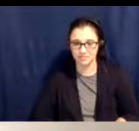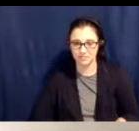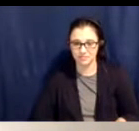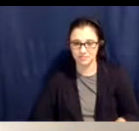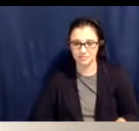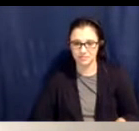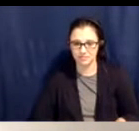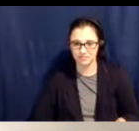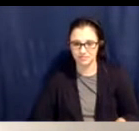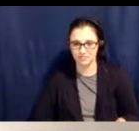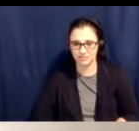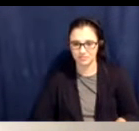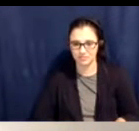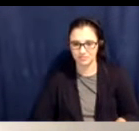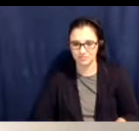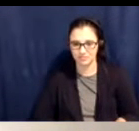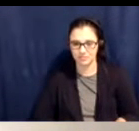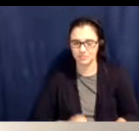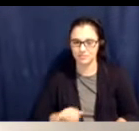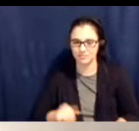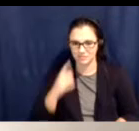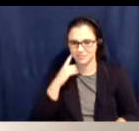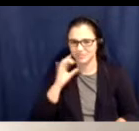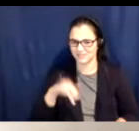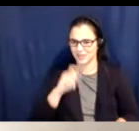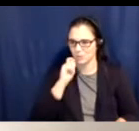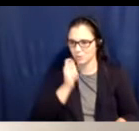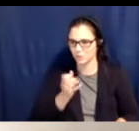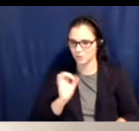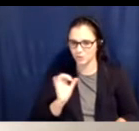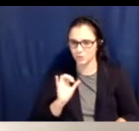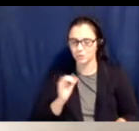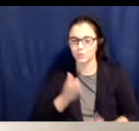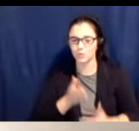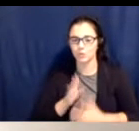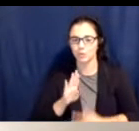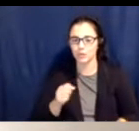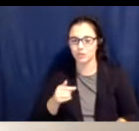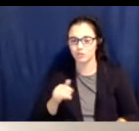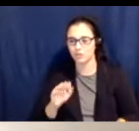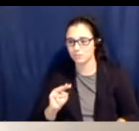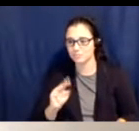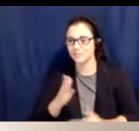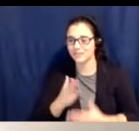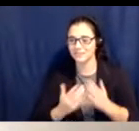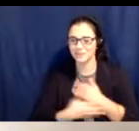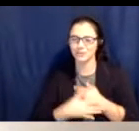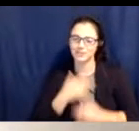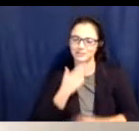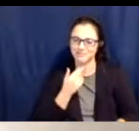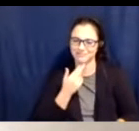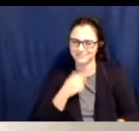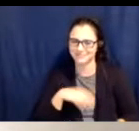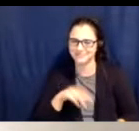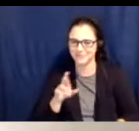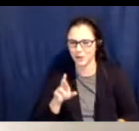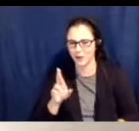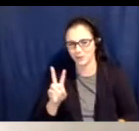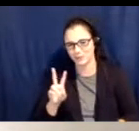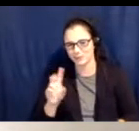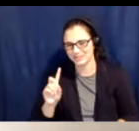And that's what I find very neat too, because so we're going through Belgium as we get to some countries. We go R2D2.